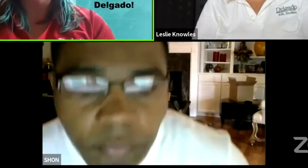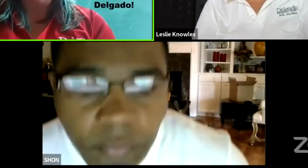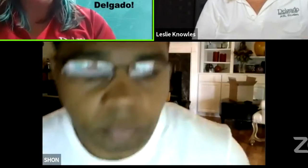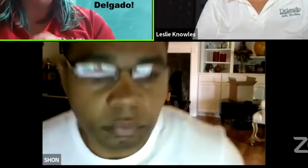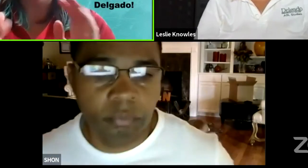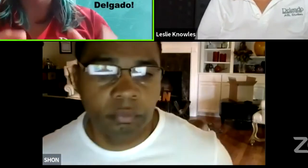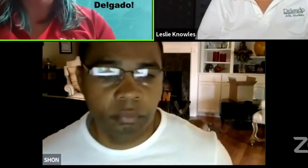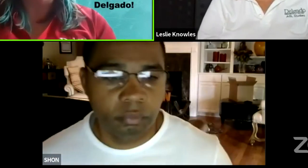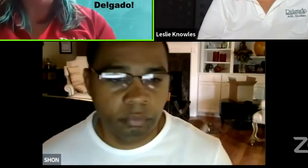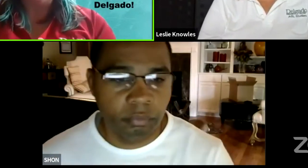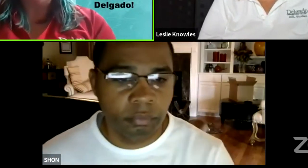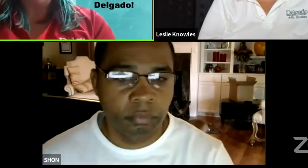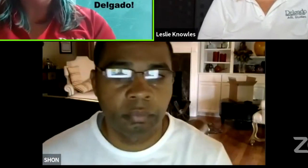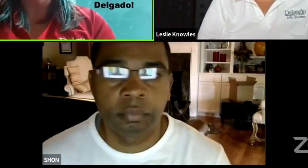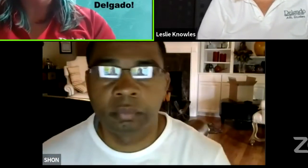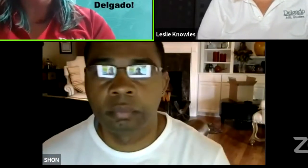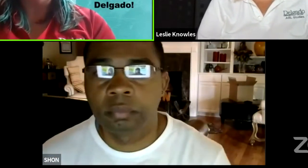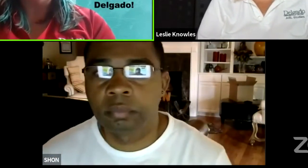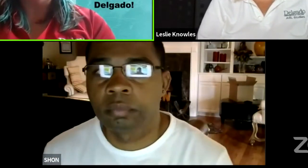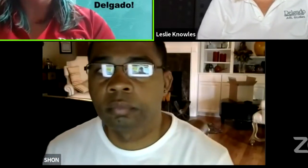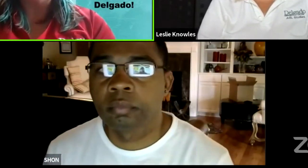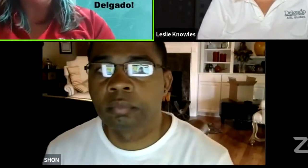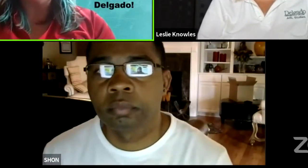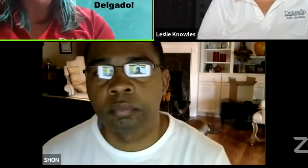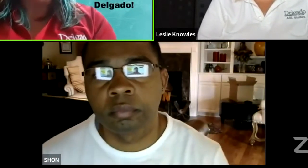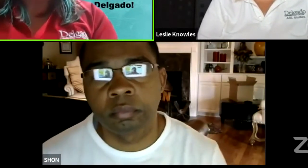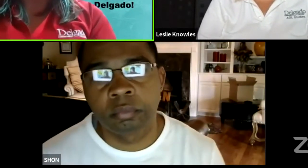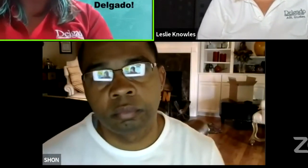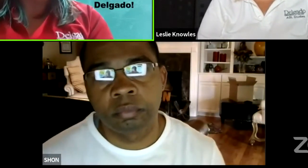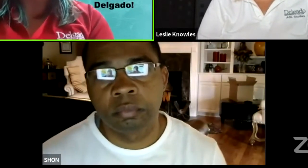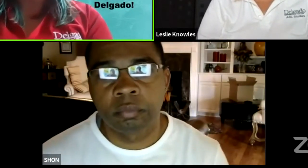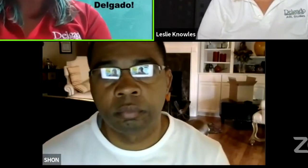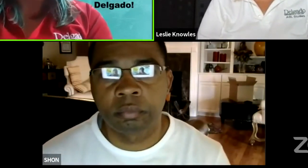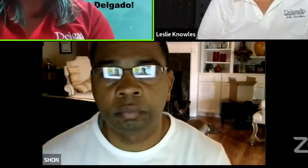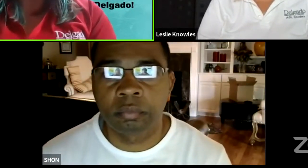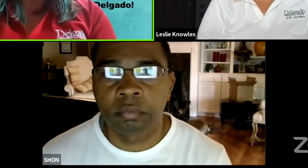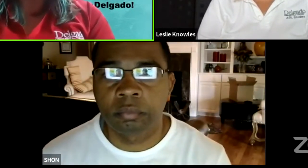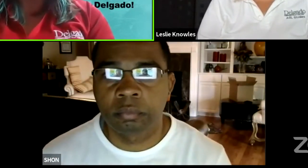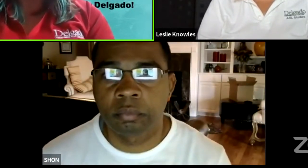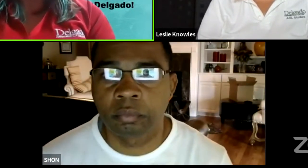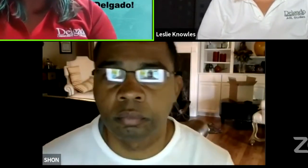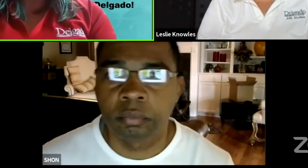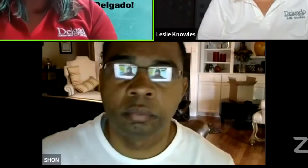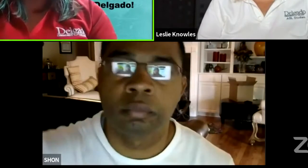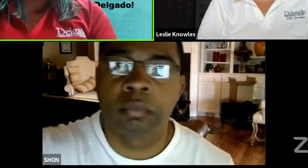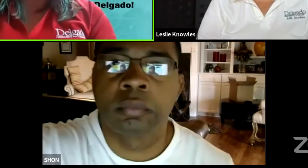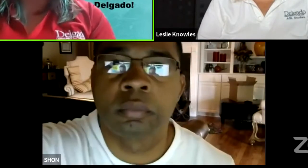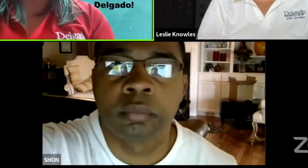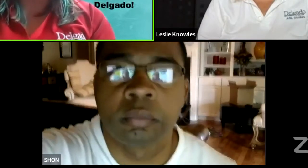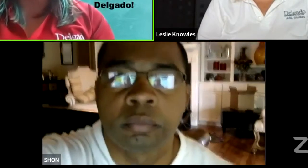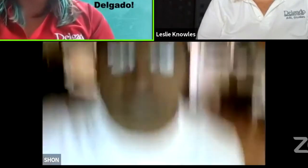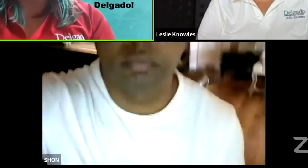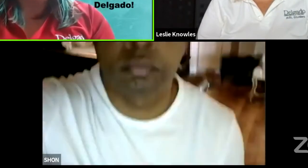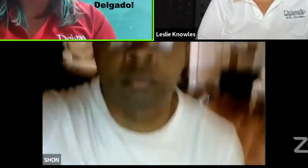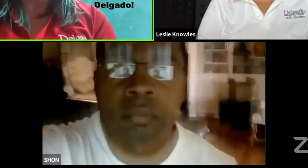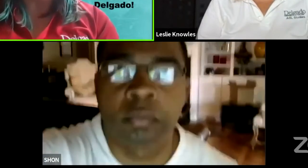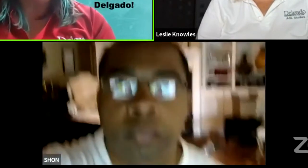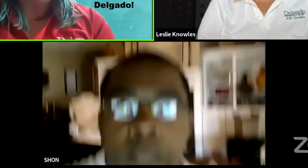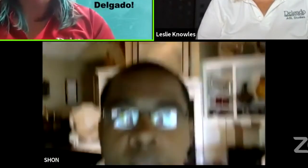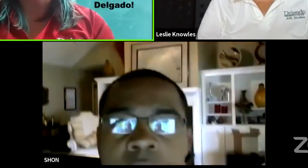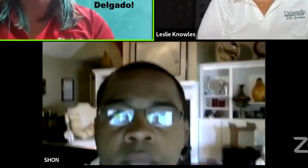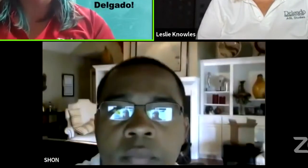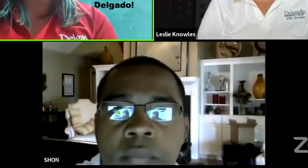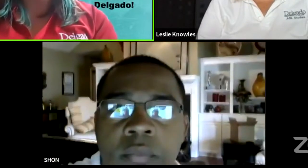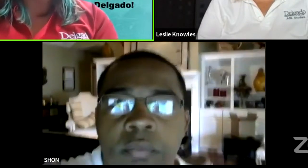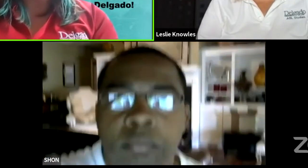section. If you're in with the meeting with us, you can post it in the chat. Or unmute yourself after the presentation. I know Leslie has some interactive